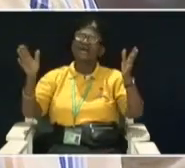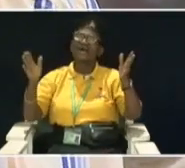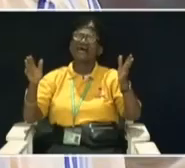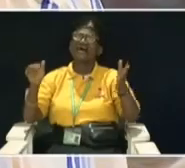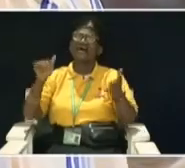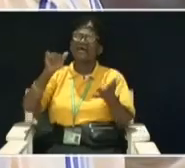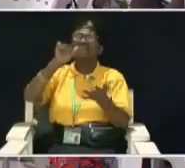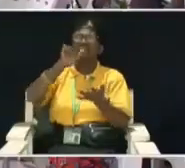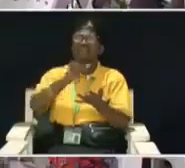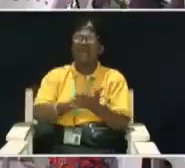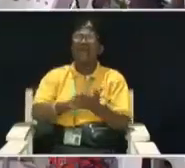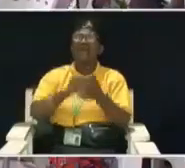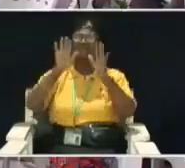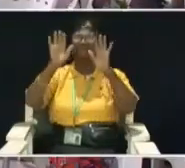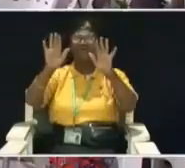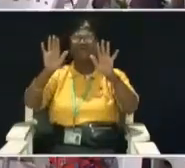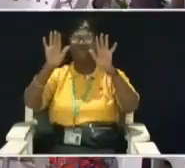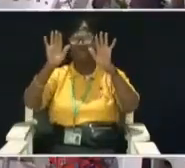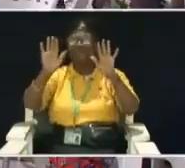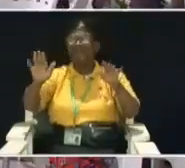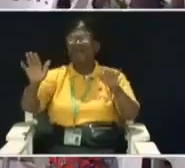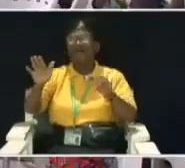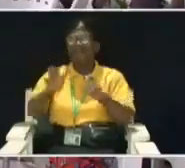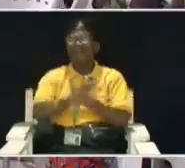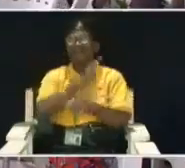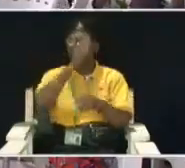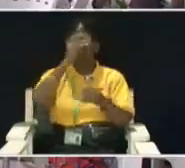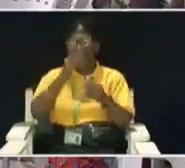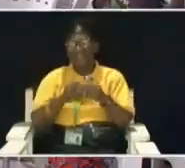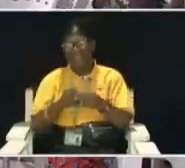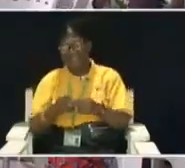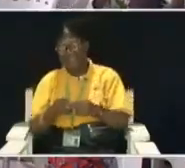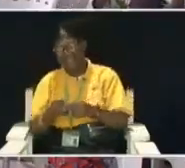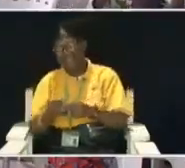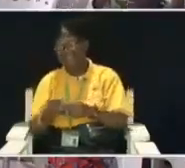Alleluia. God's wonderful